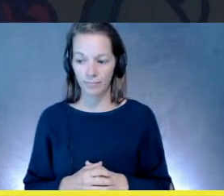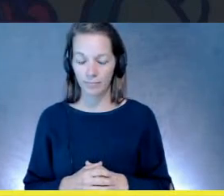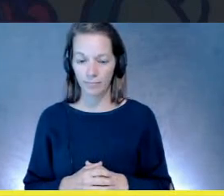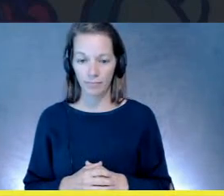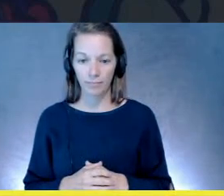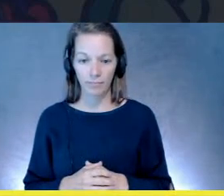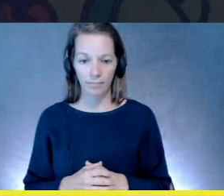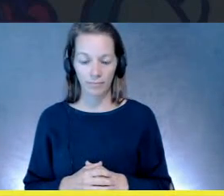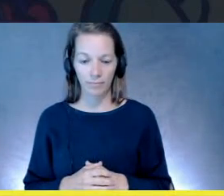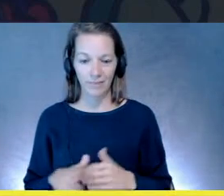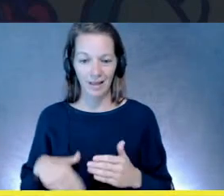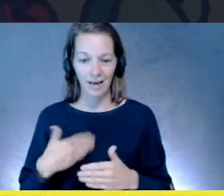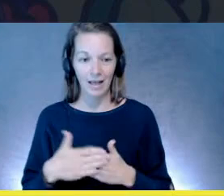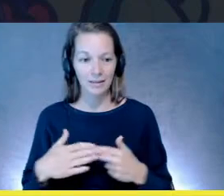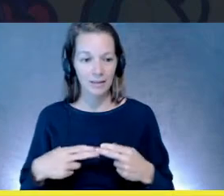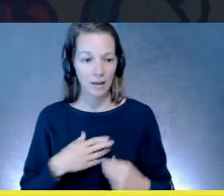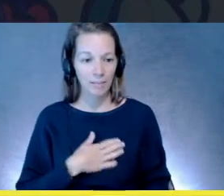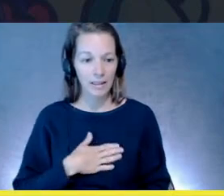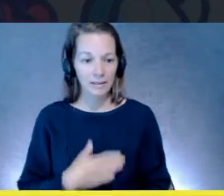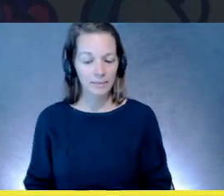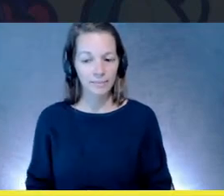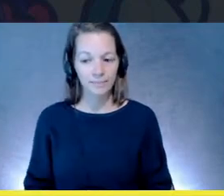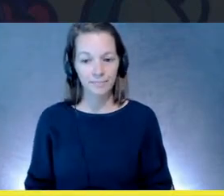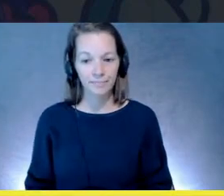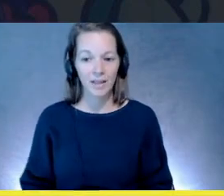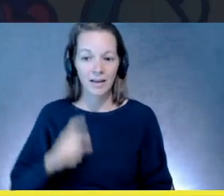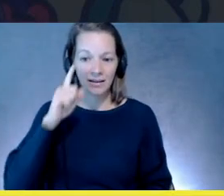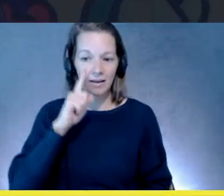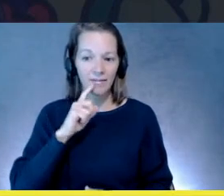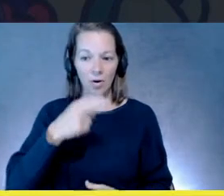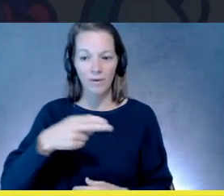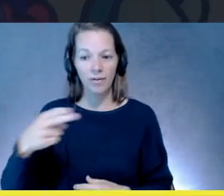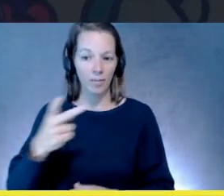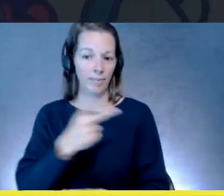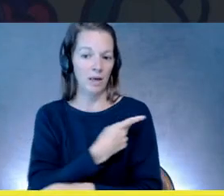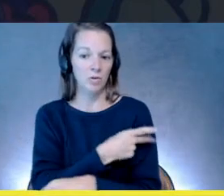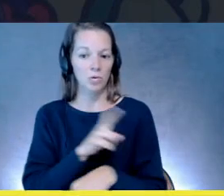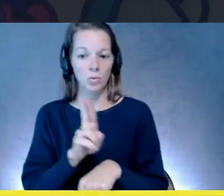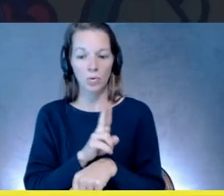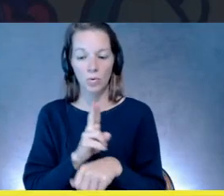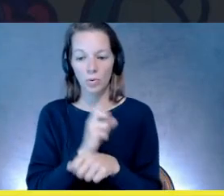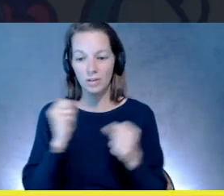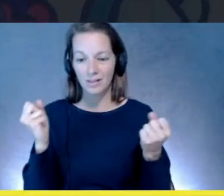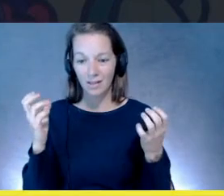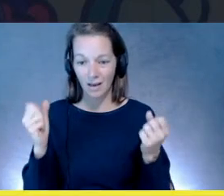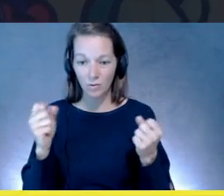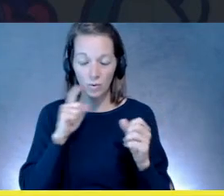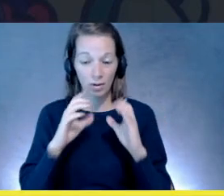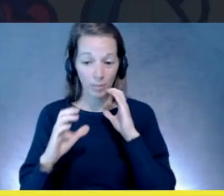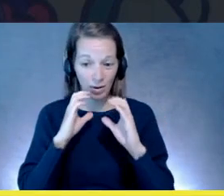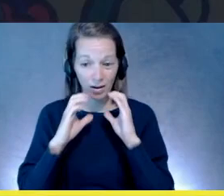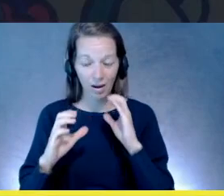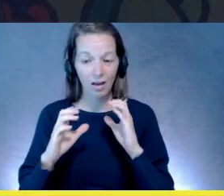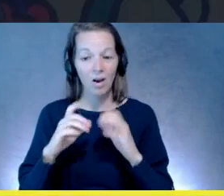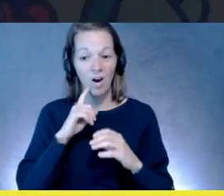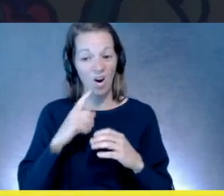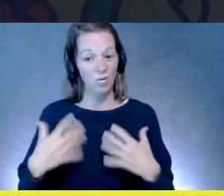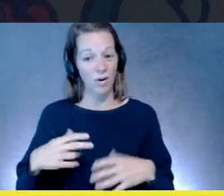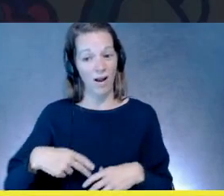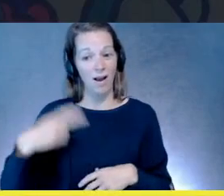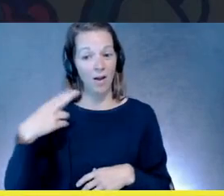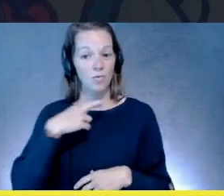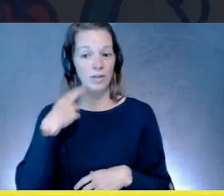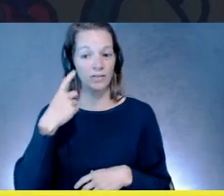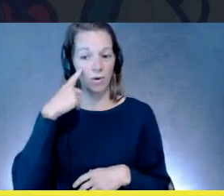Next slide, please. Deaf and hard of hearing patients who use American Sign Language to communicate are at extremely high risk of mental